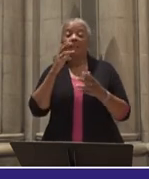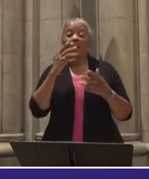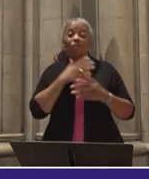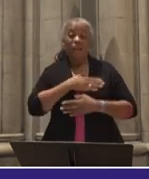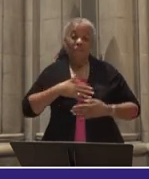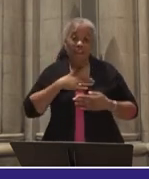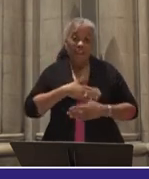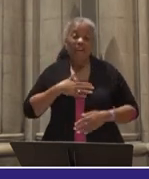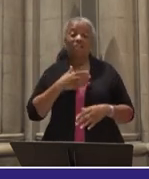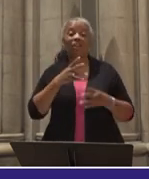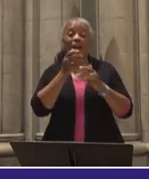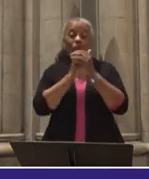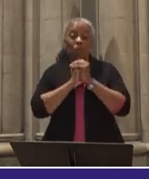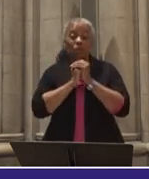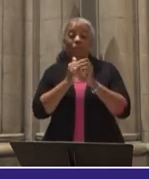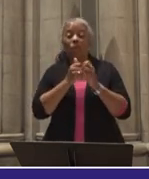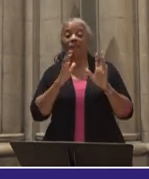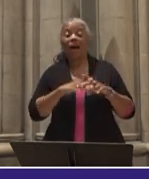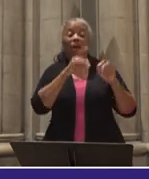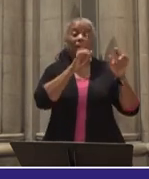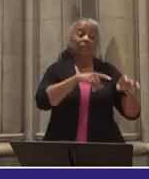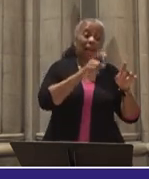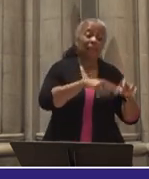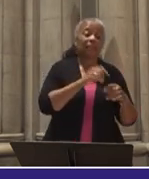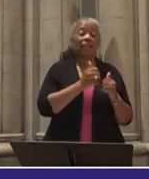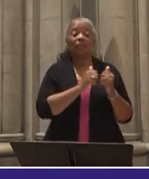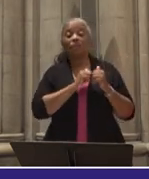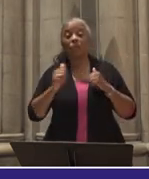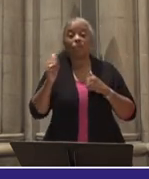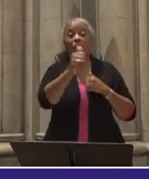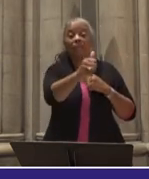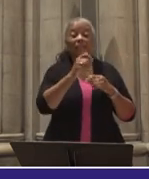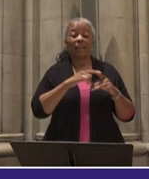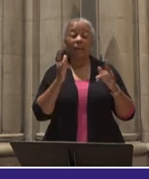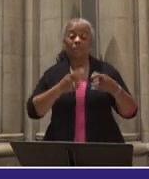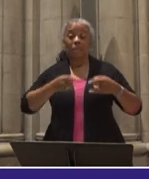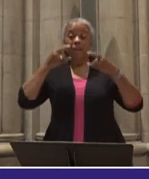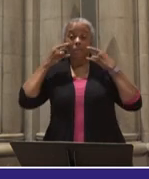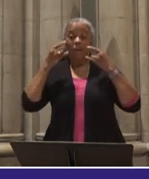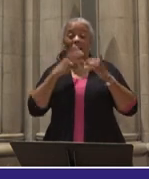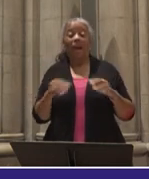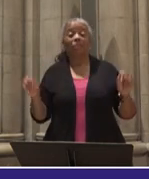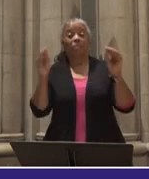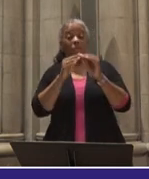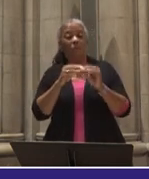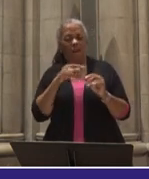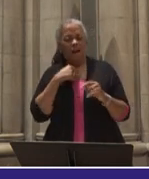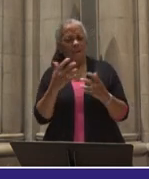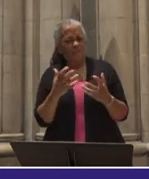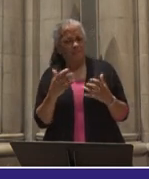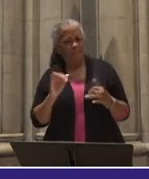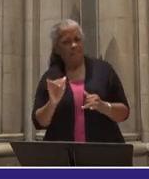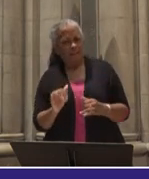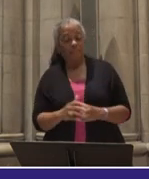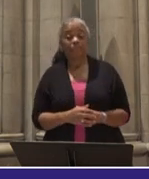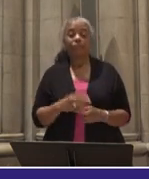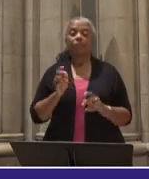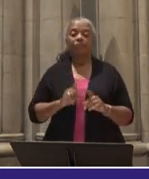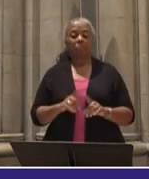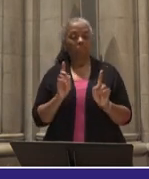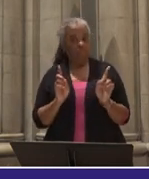without protocols of testing, social distancing, mask wearing, and more.